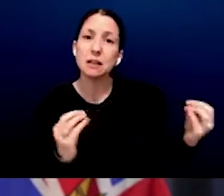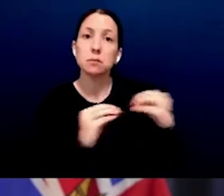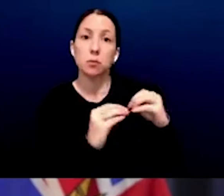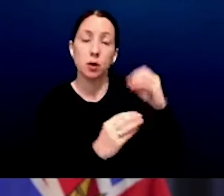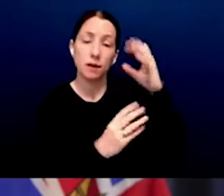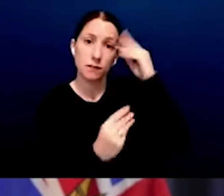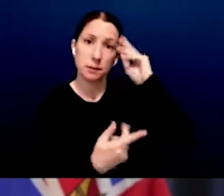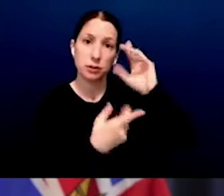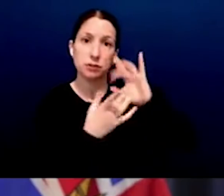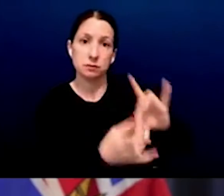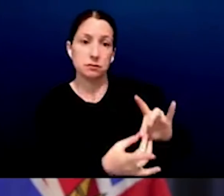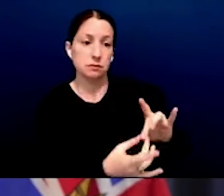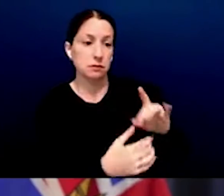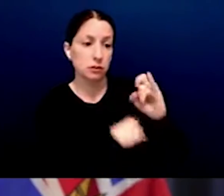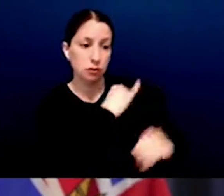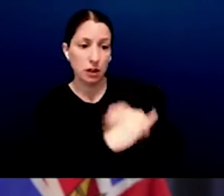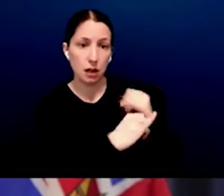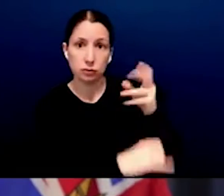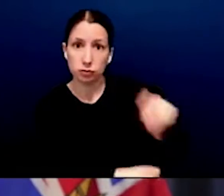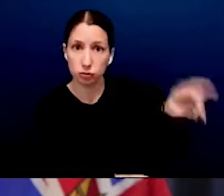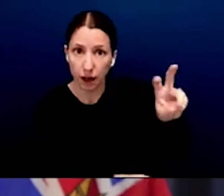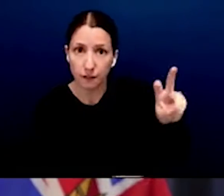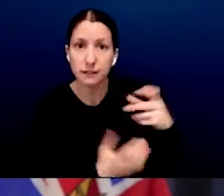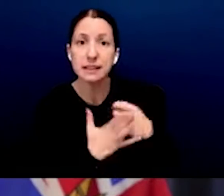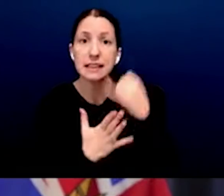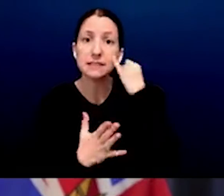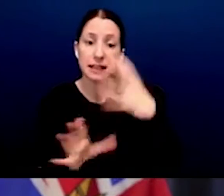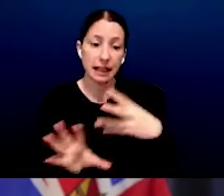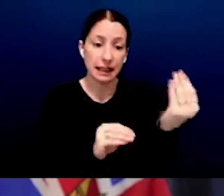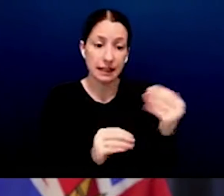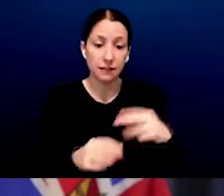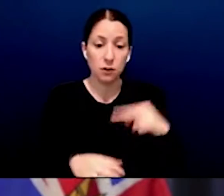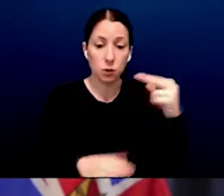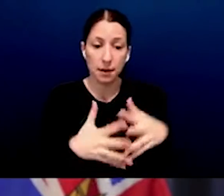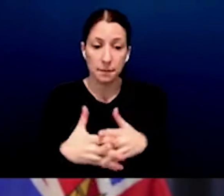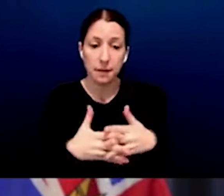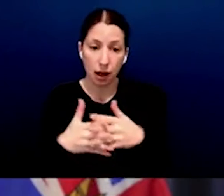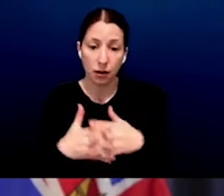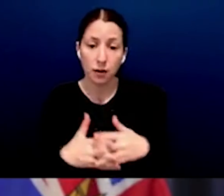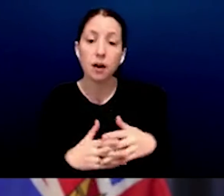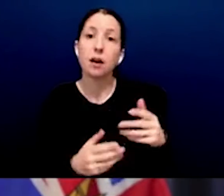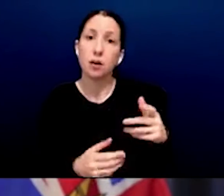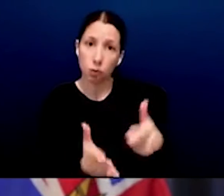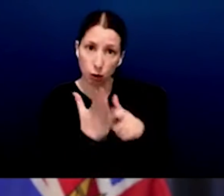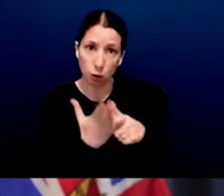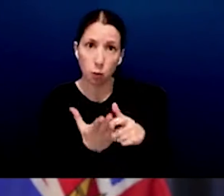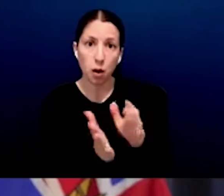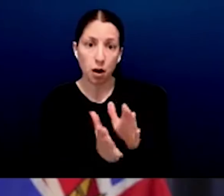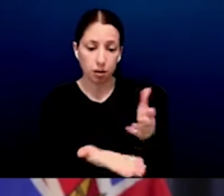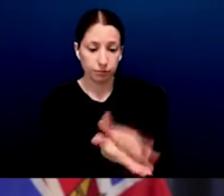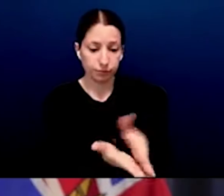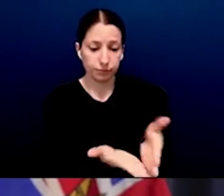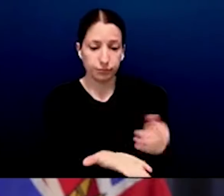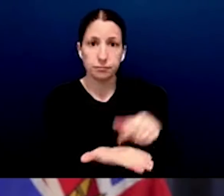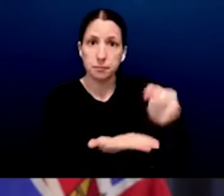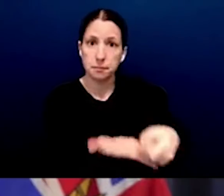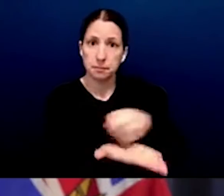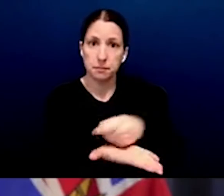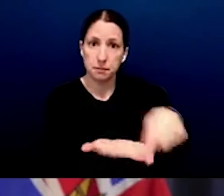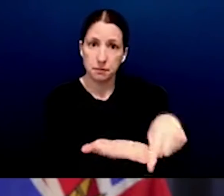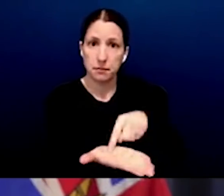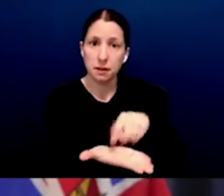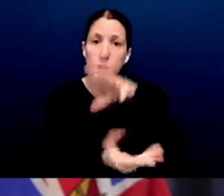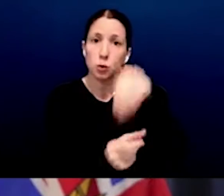certainly leaving North America, you require a passport in almost every jurisdiction you travel to, which has a whole host of personal